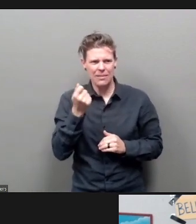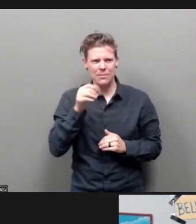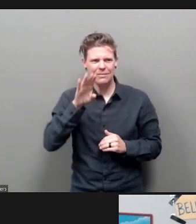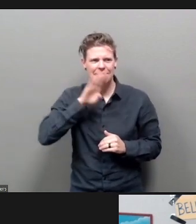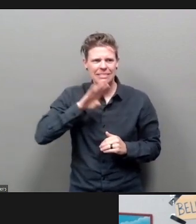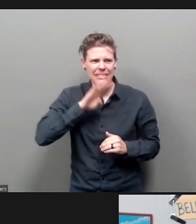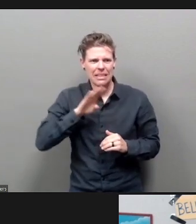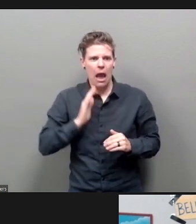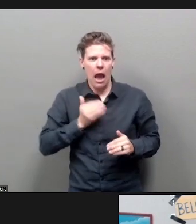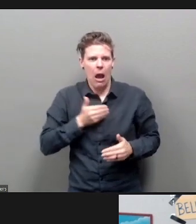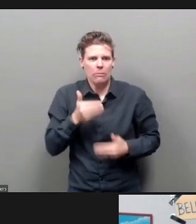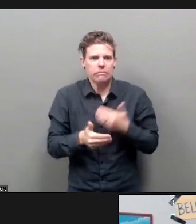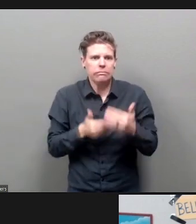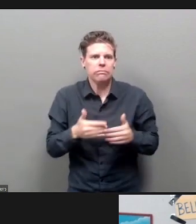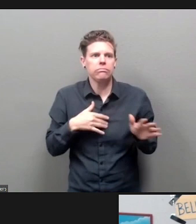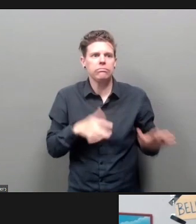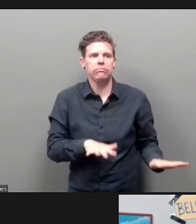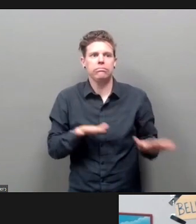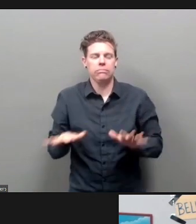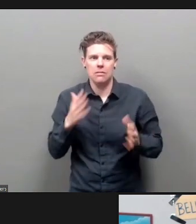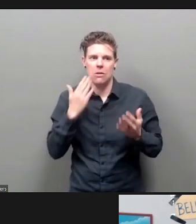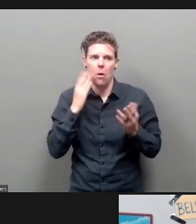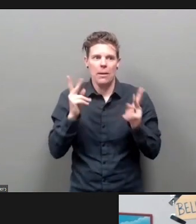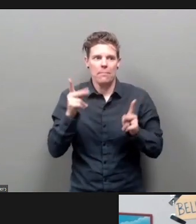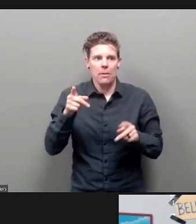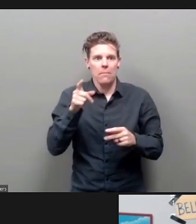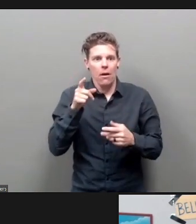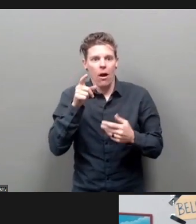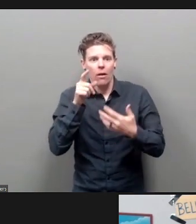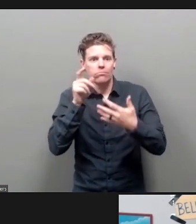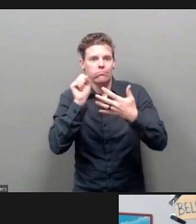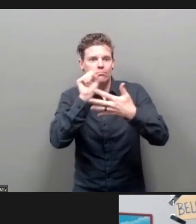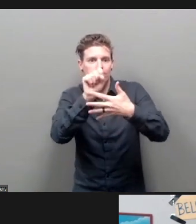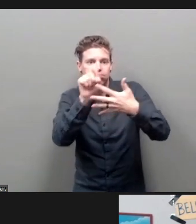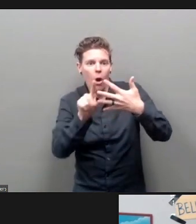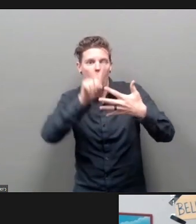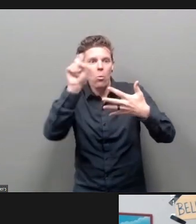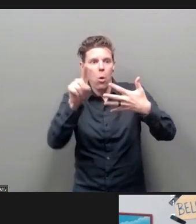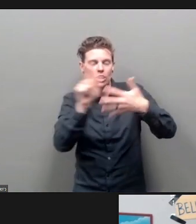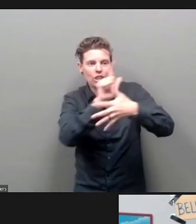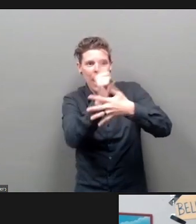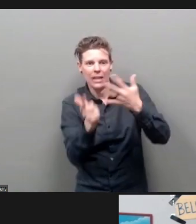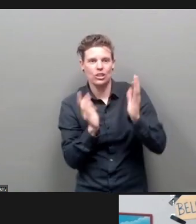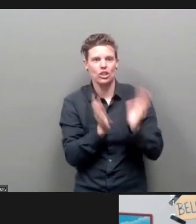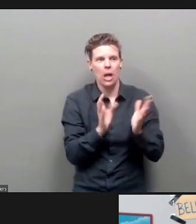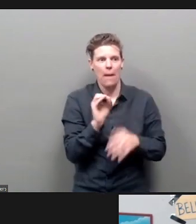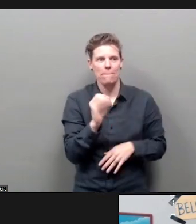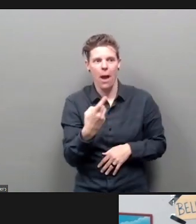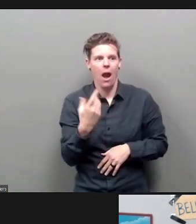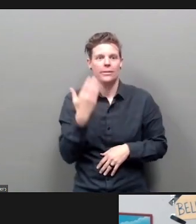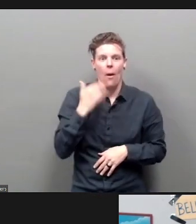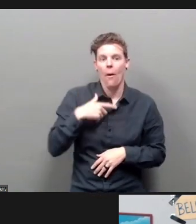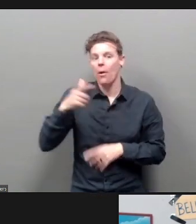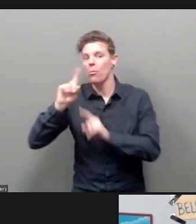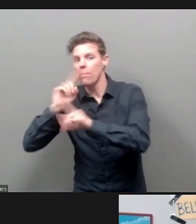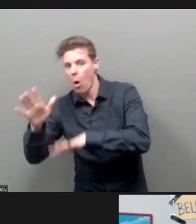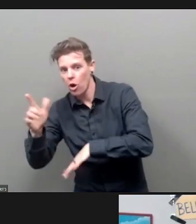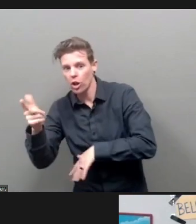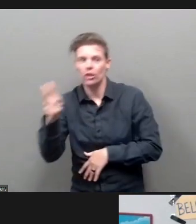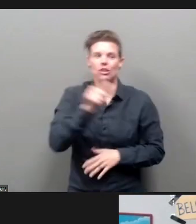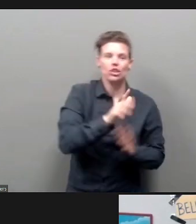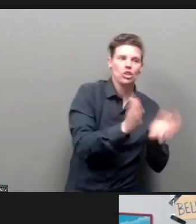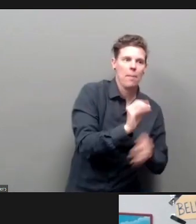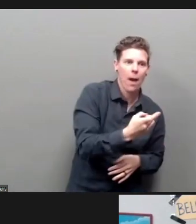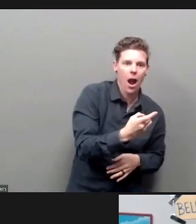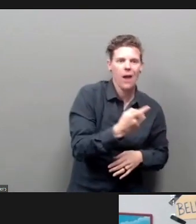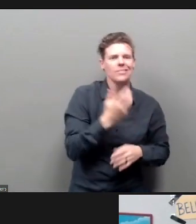of folks have dropped questions in the chat, and we're going back and forth to those who've raised their hands. Typically, we just go with raising the hands, but I'm doing my best to juggle